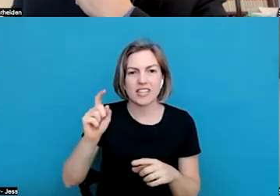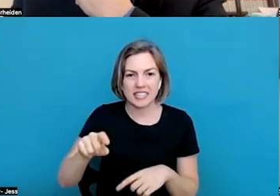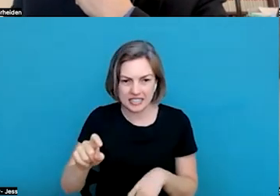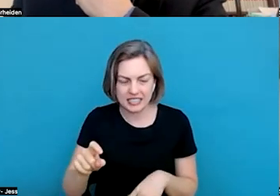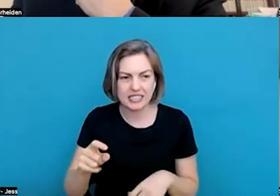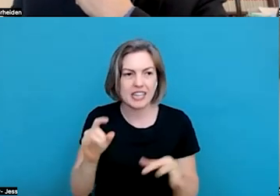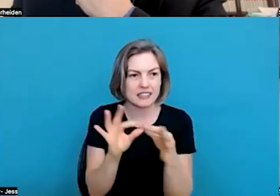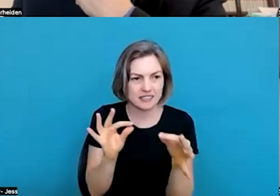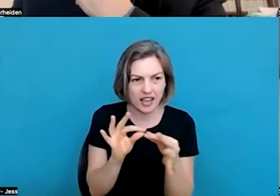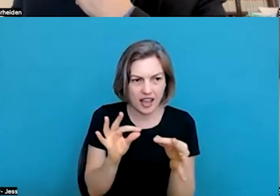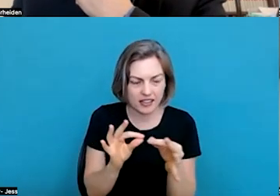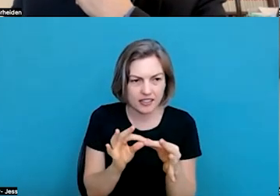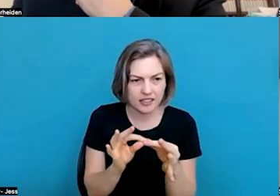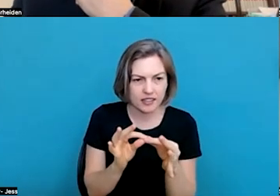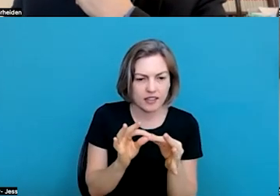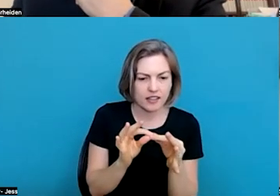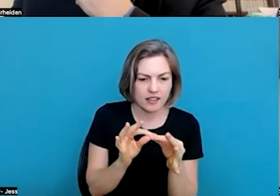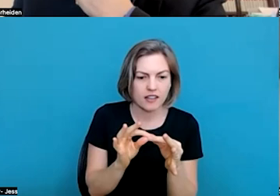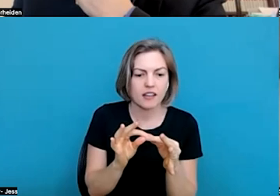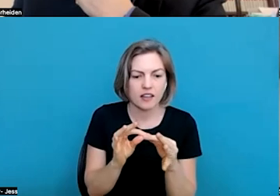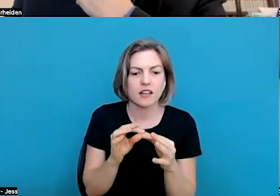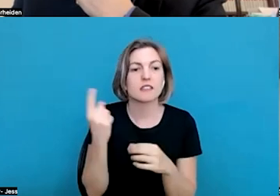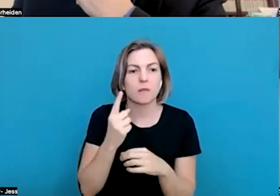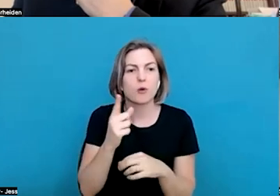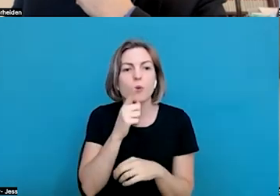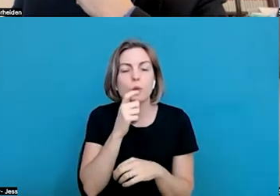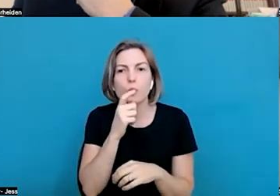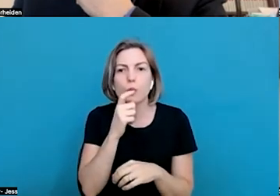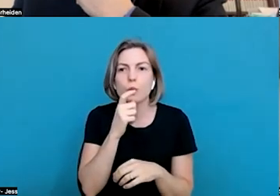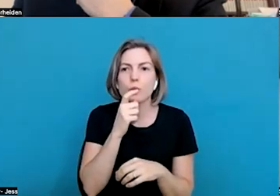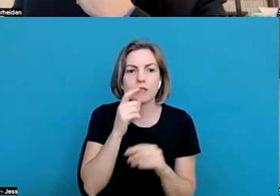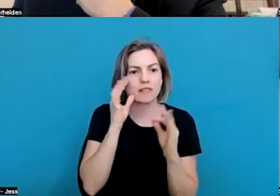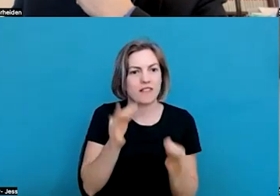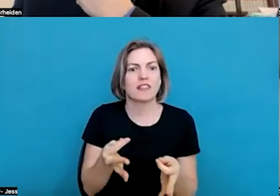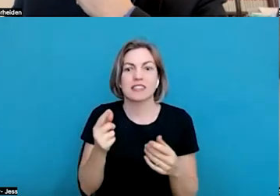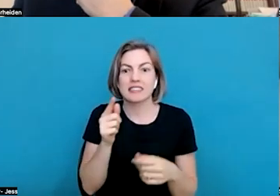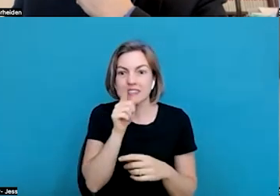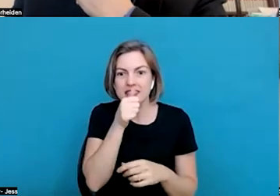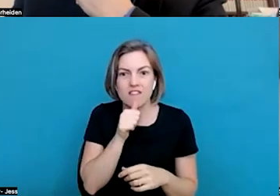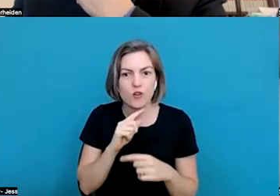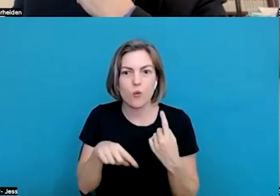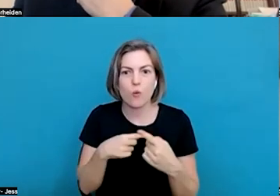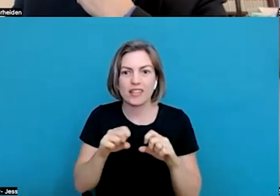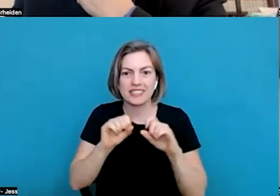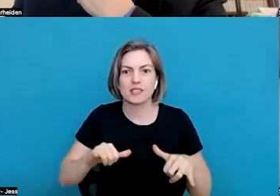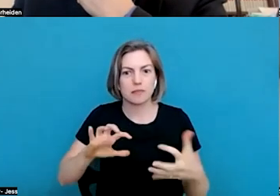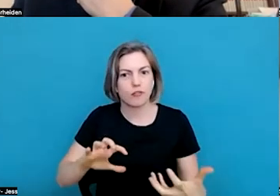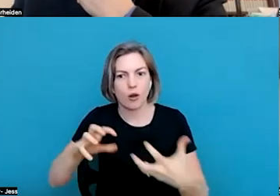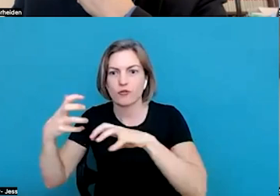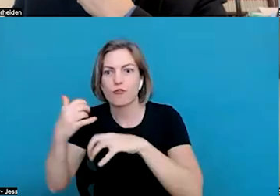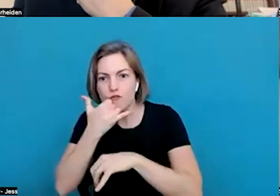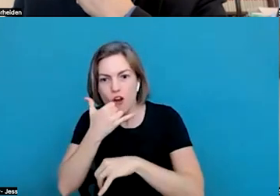say, as somebody who has, definitely suffered from when systems have gotten it wrong as a result